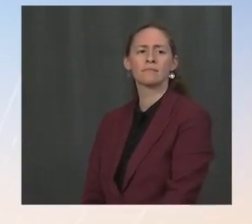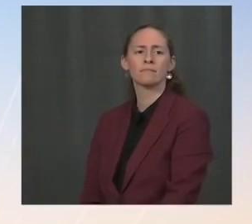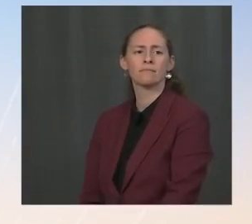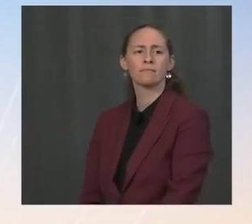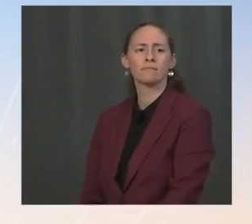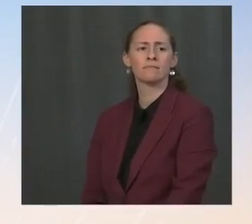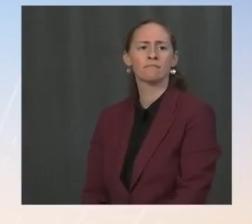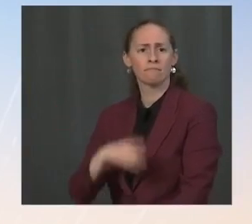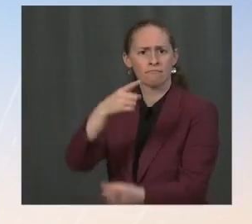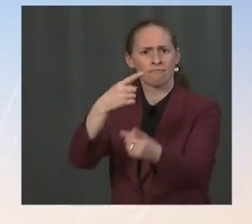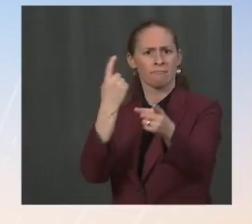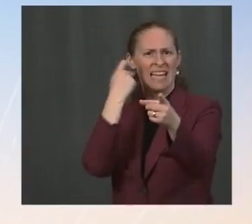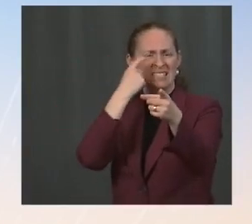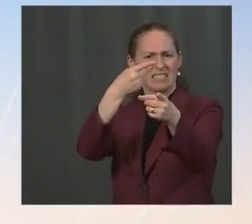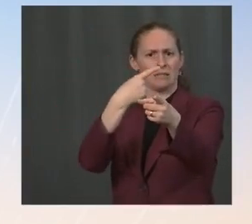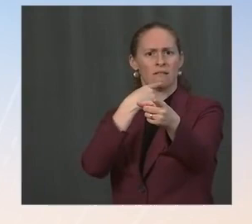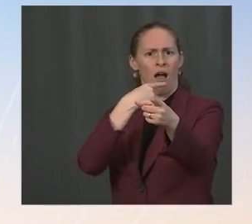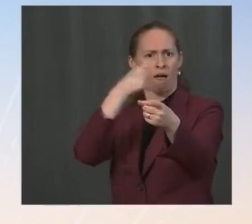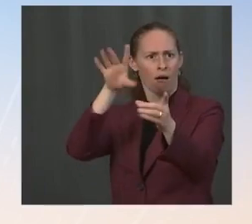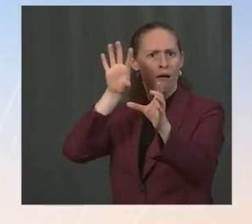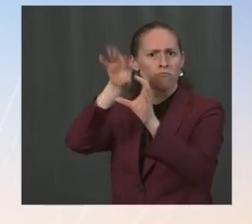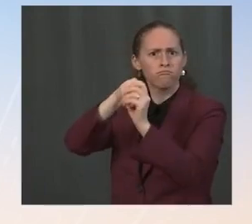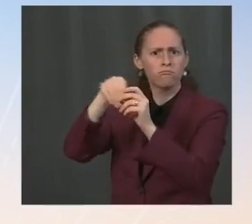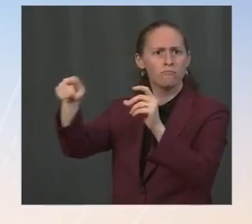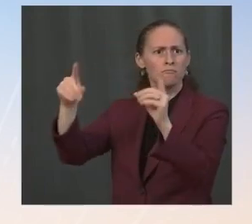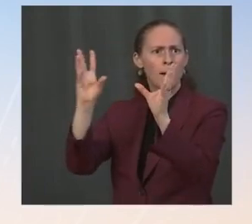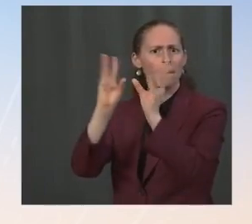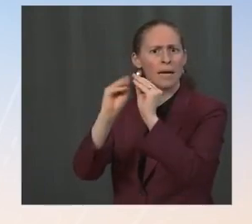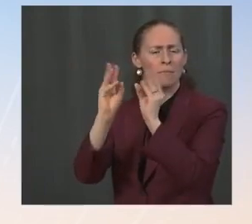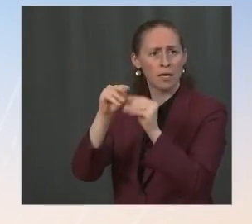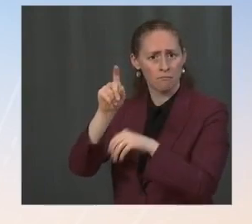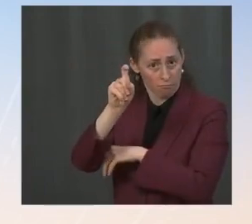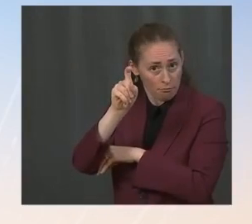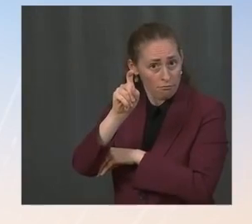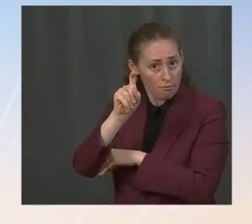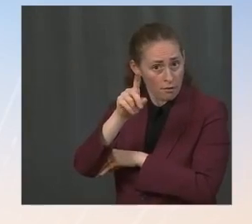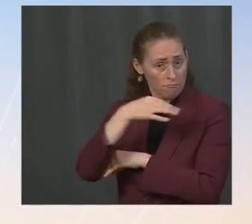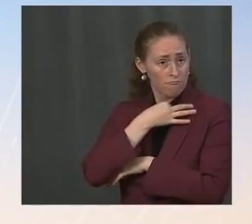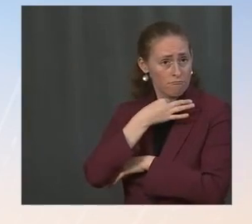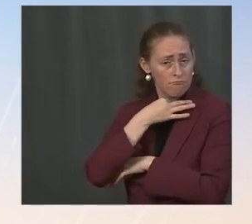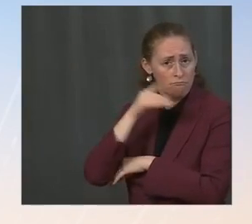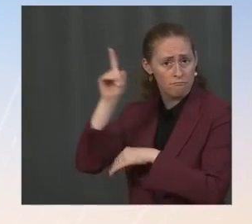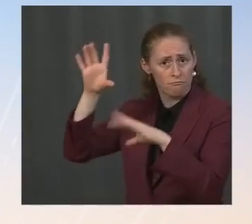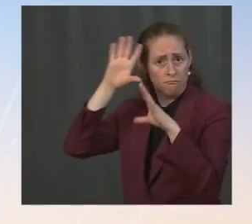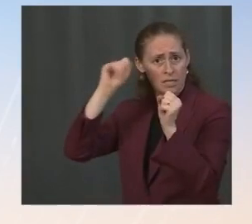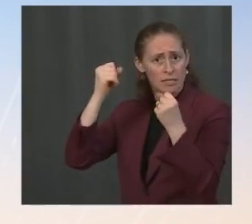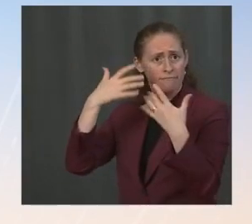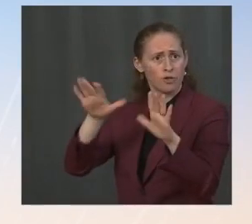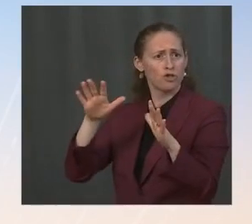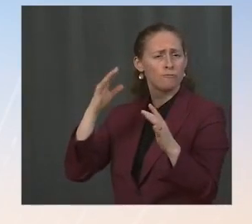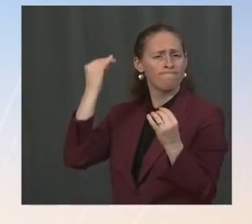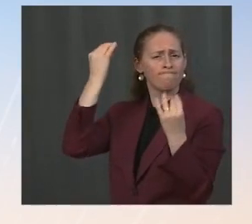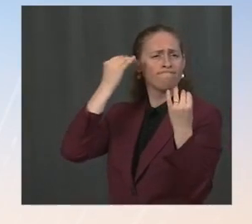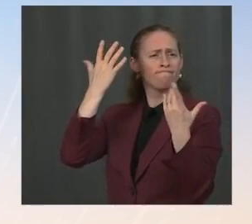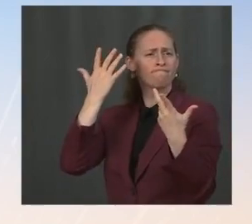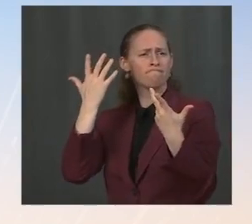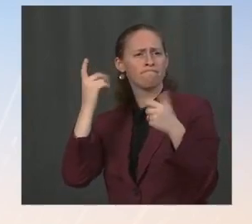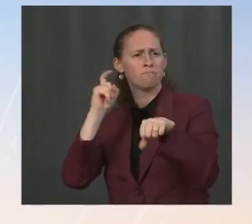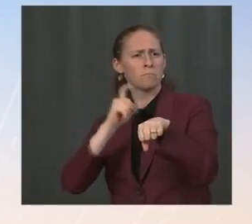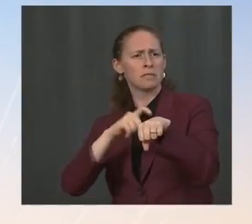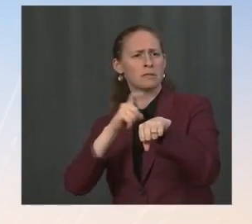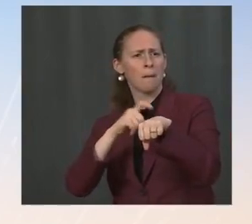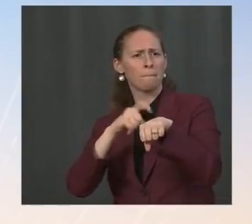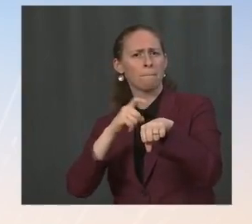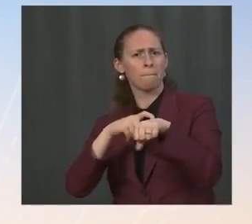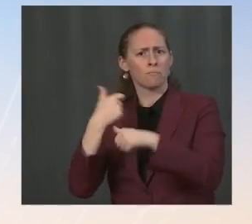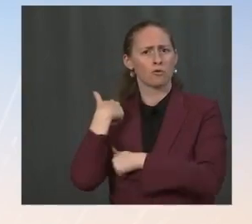meetings today. Was there ever a point where the president was reconsidering this deadline of having all U.S. forces out by August 31st?